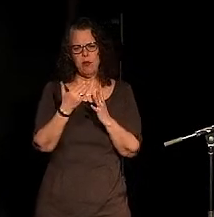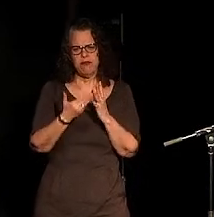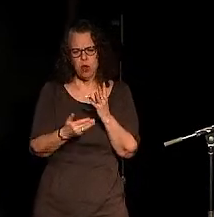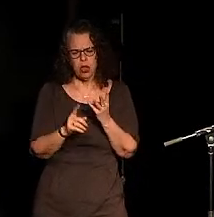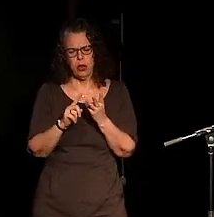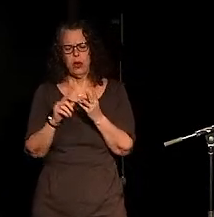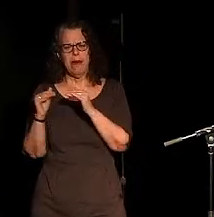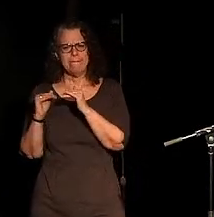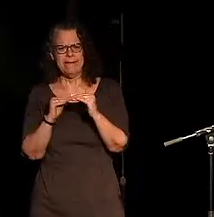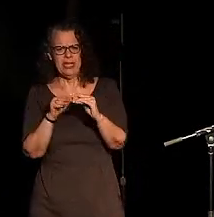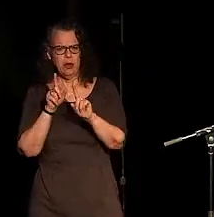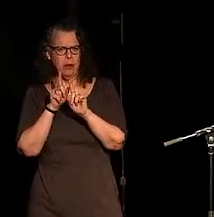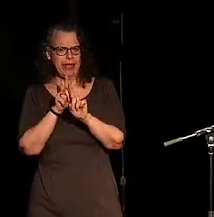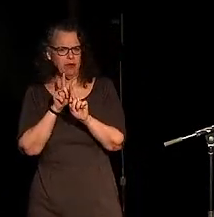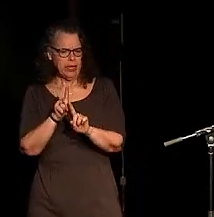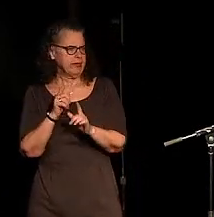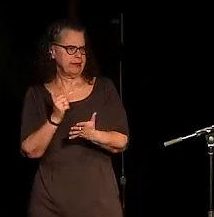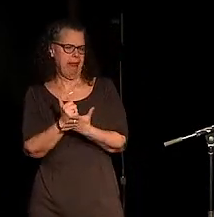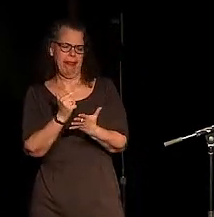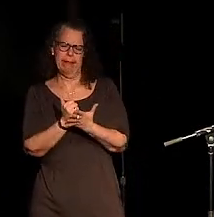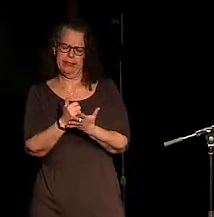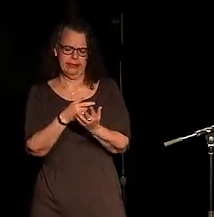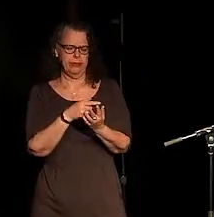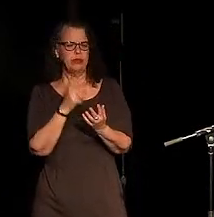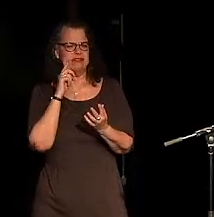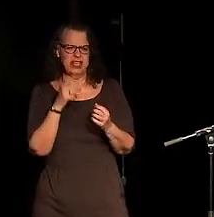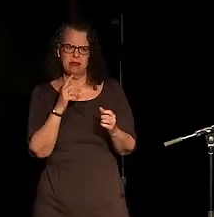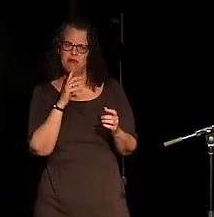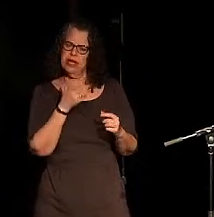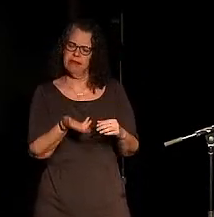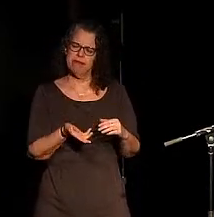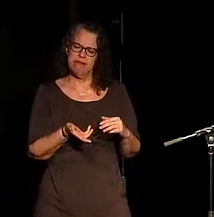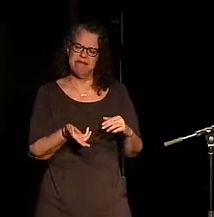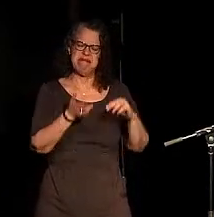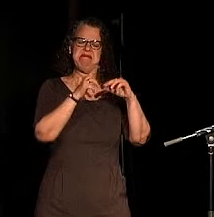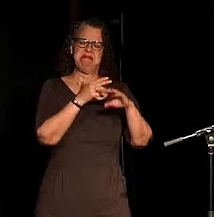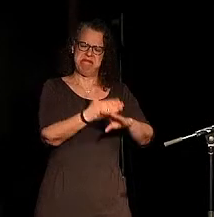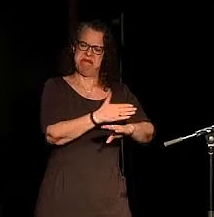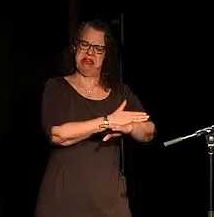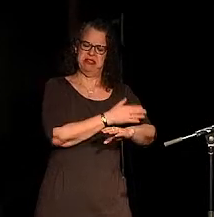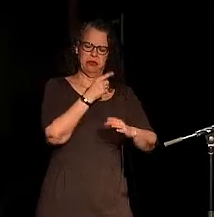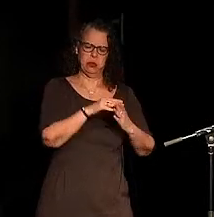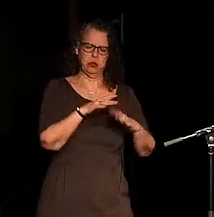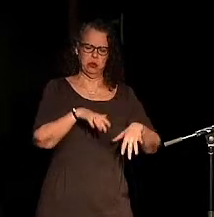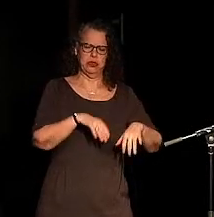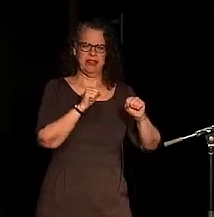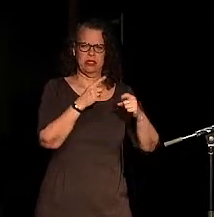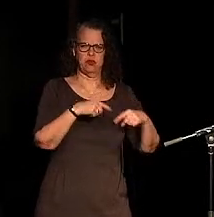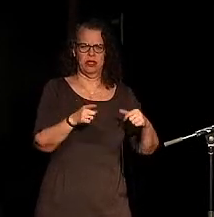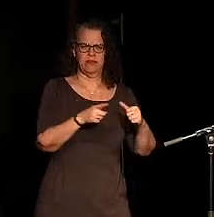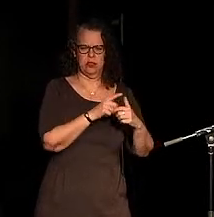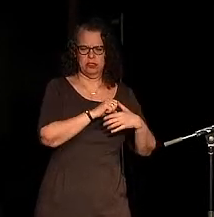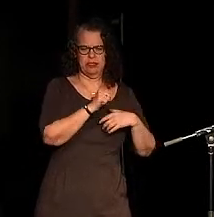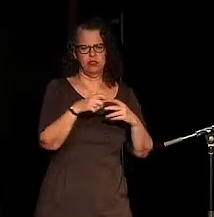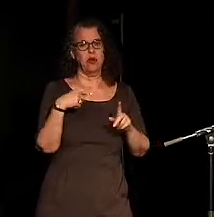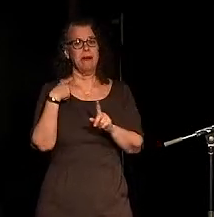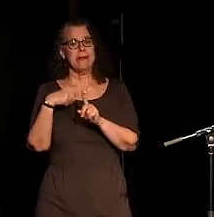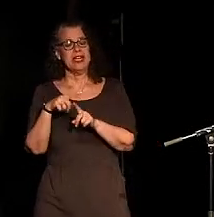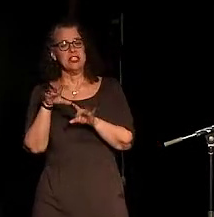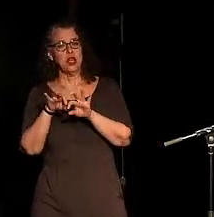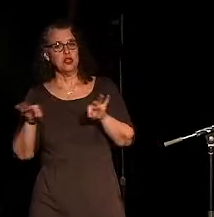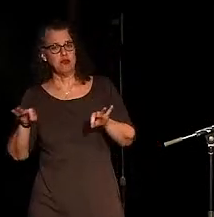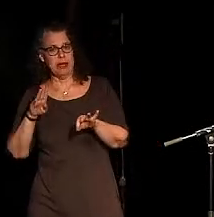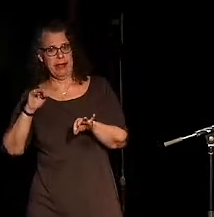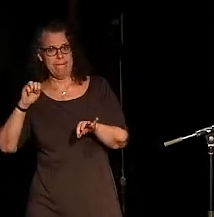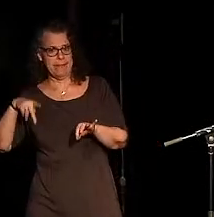mentoring has been really helpful. We've seen noticeable gains for students who take it in their first semester, as well as degree maps, which are helpful for students